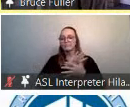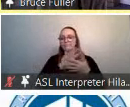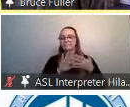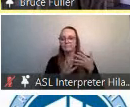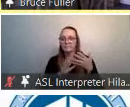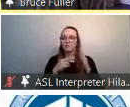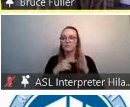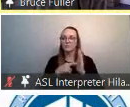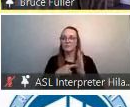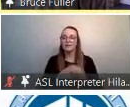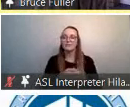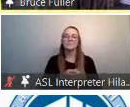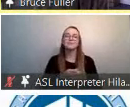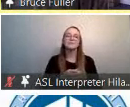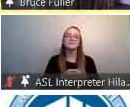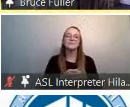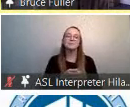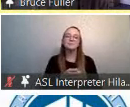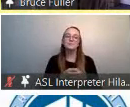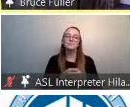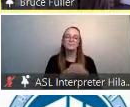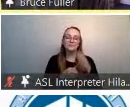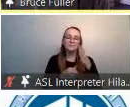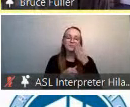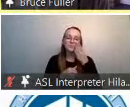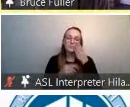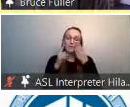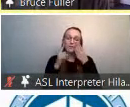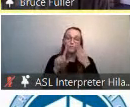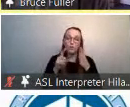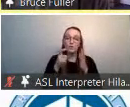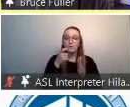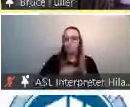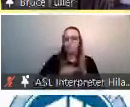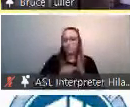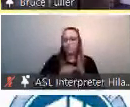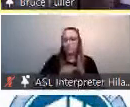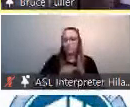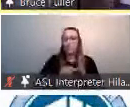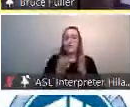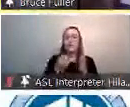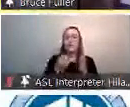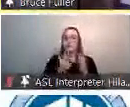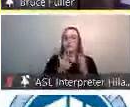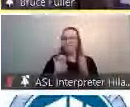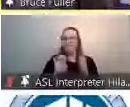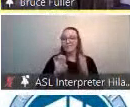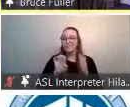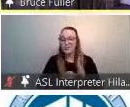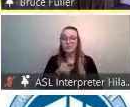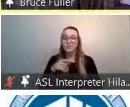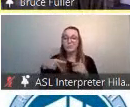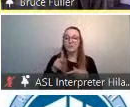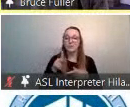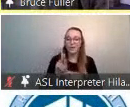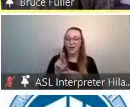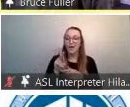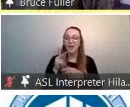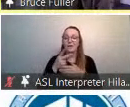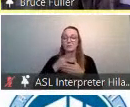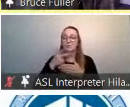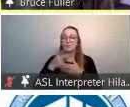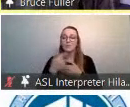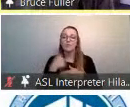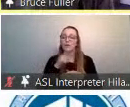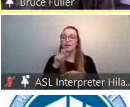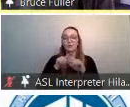comes to tuition charging or fee charging pre-K programs, we have to rely